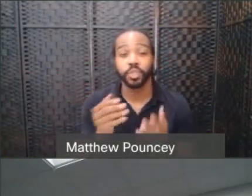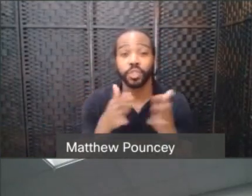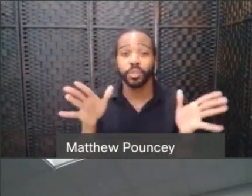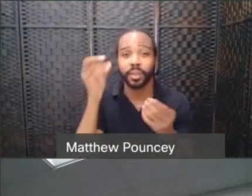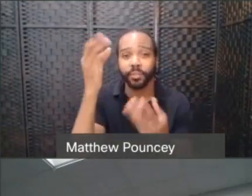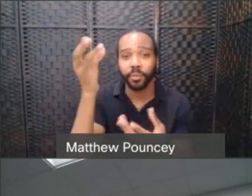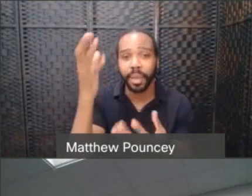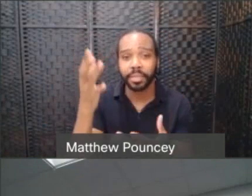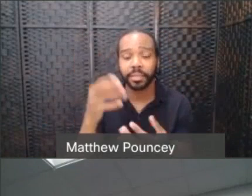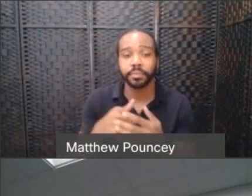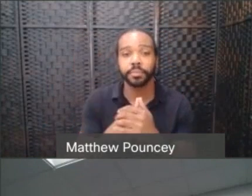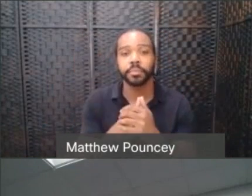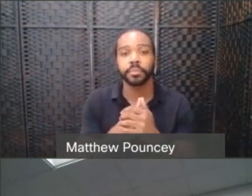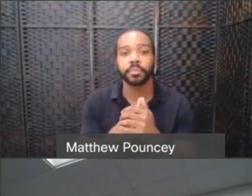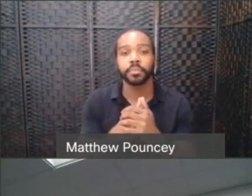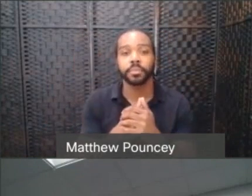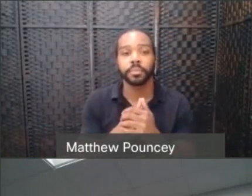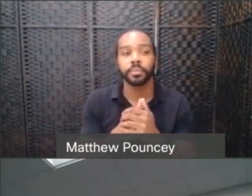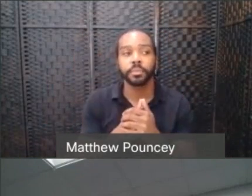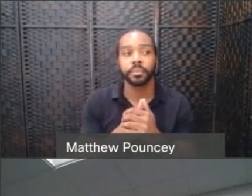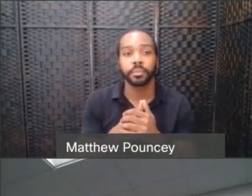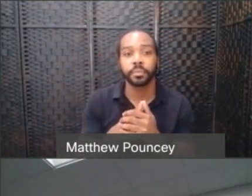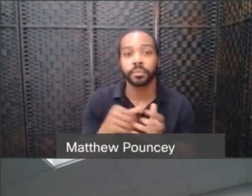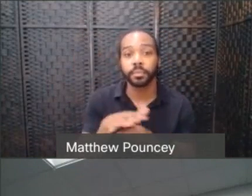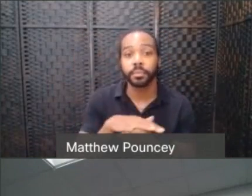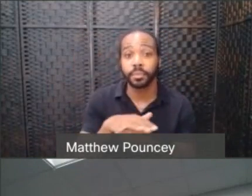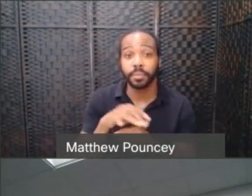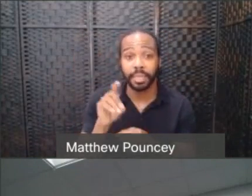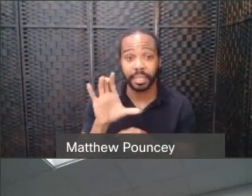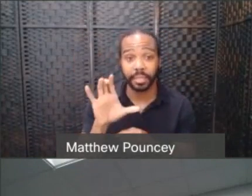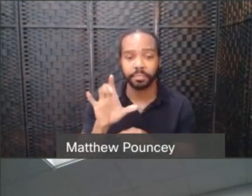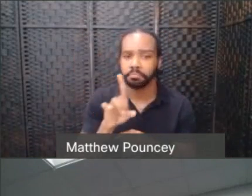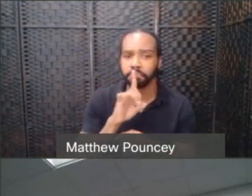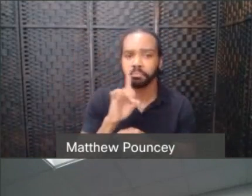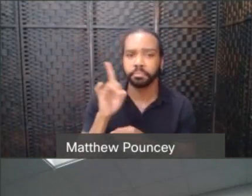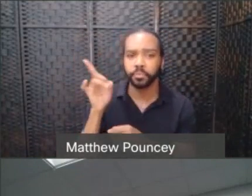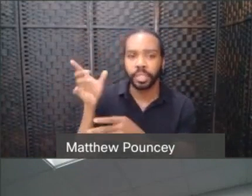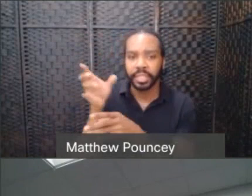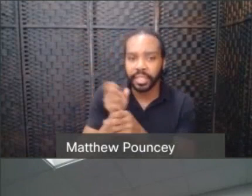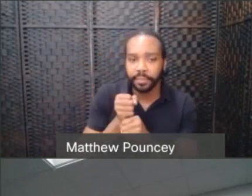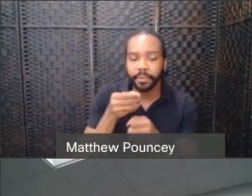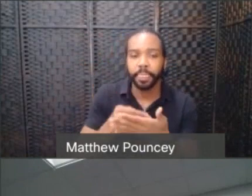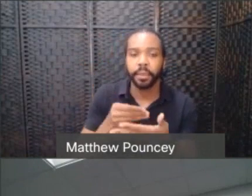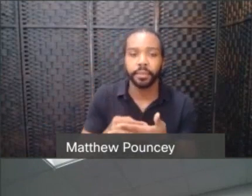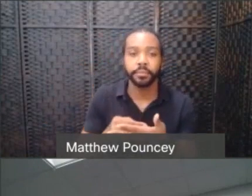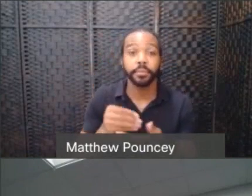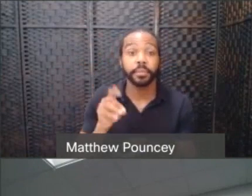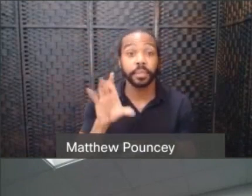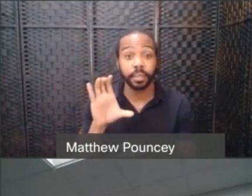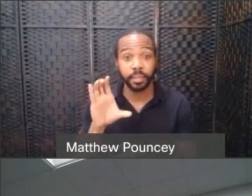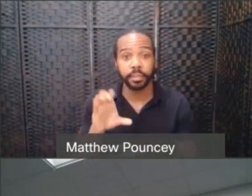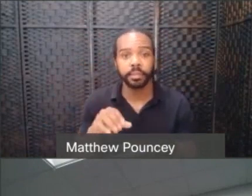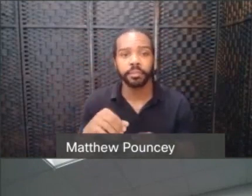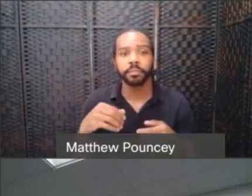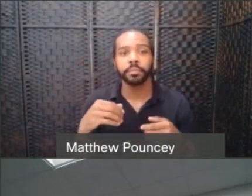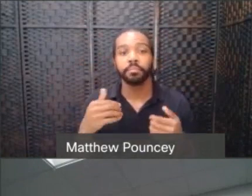piece, uh, the district is not actually receiving funding. The district has been